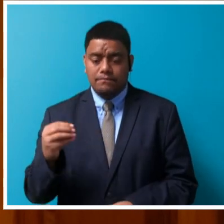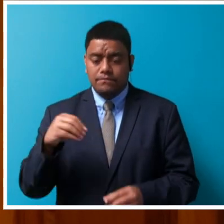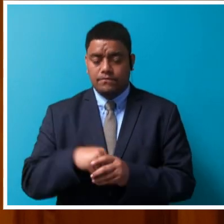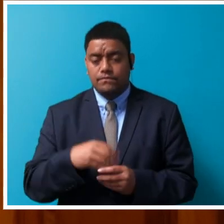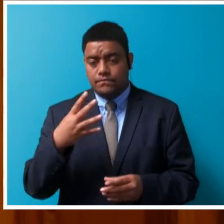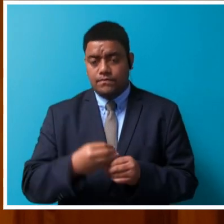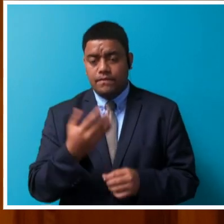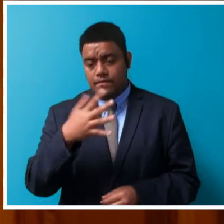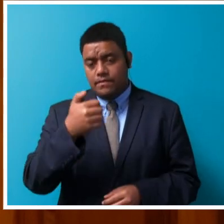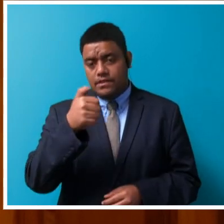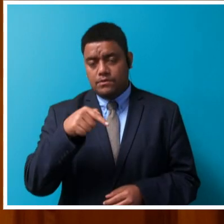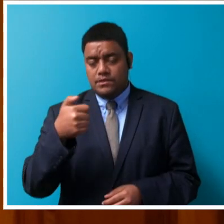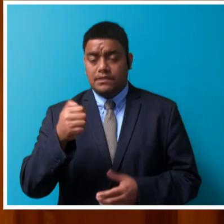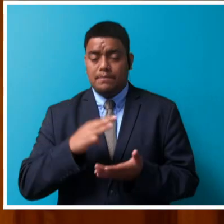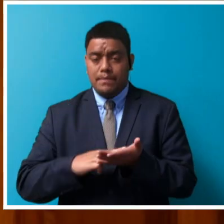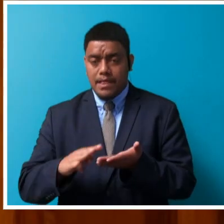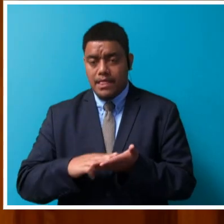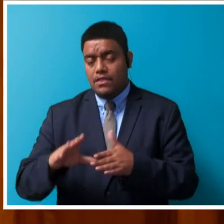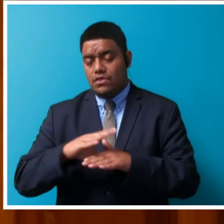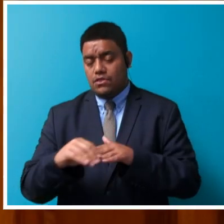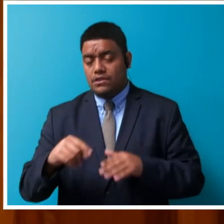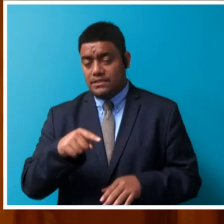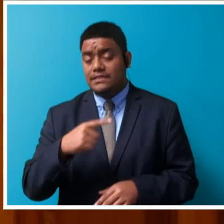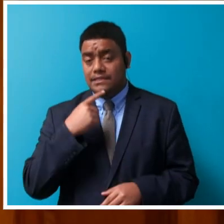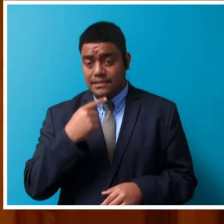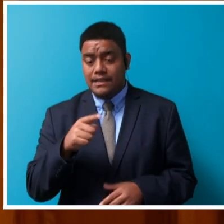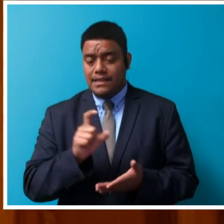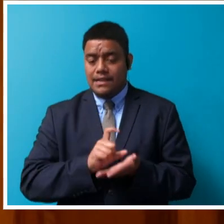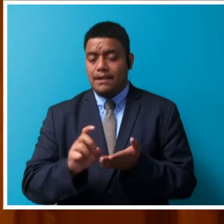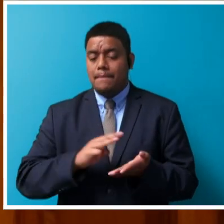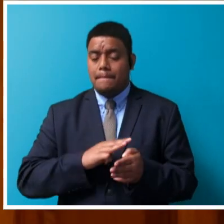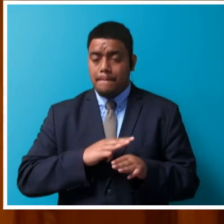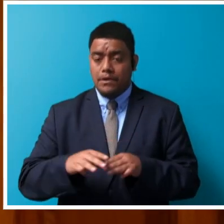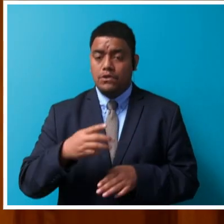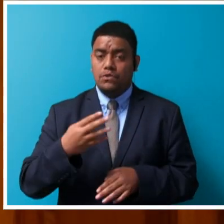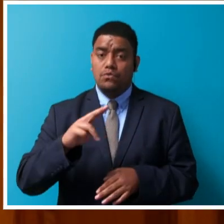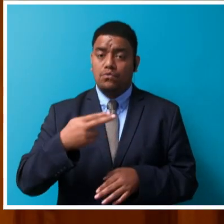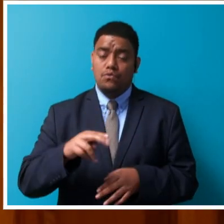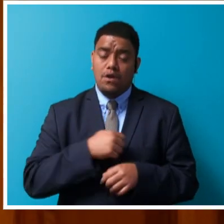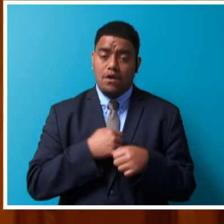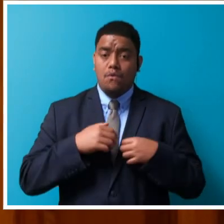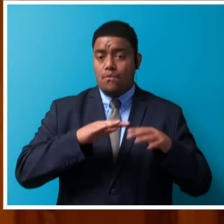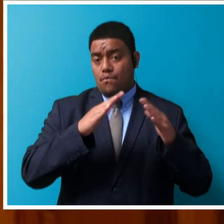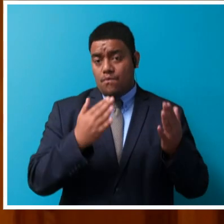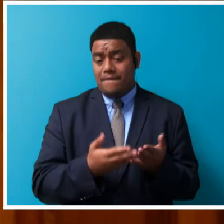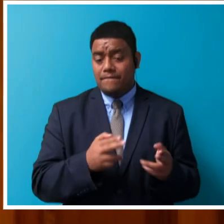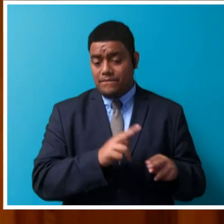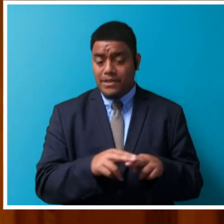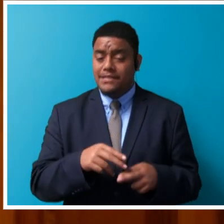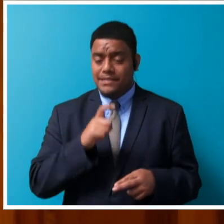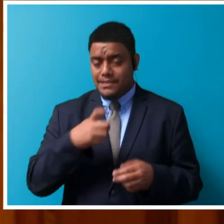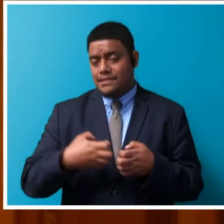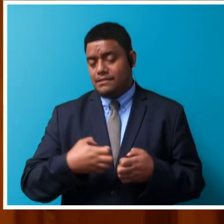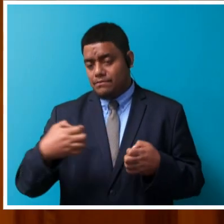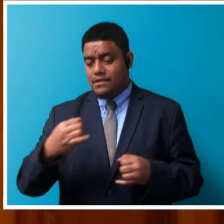of $56.6 million. And this sends a clear message to our global allies that Fiji is expanding